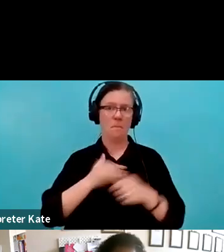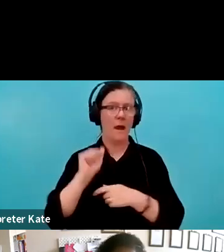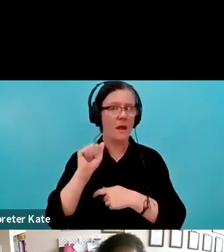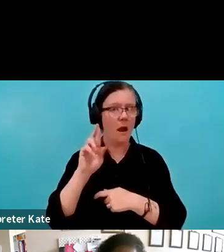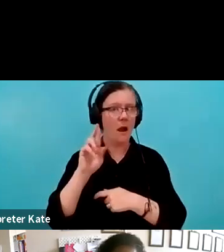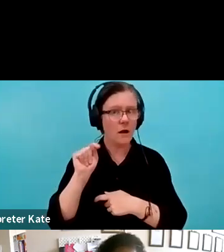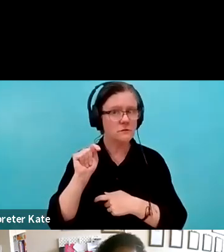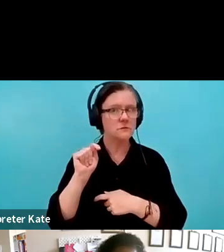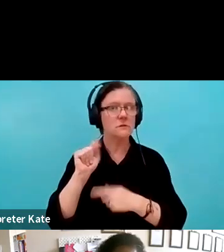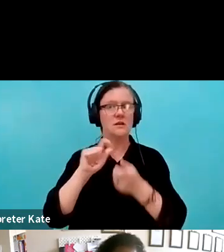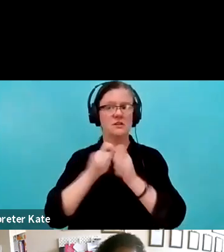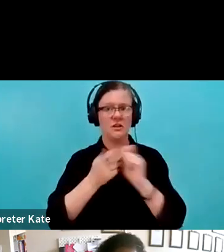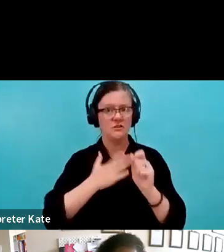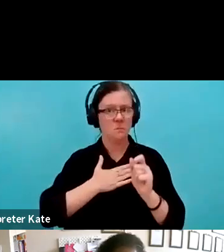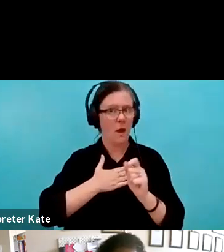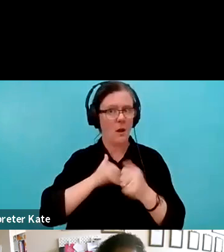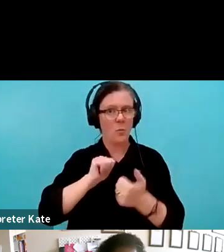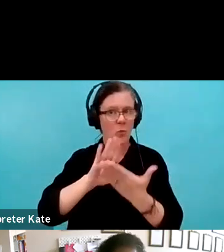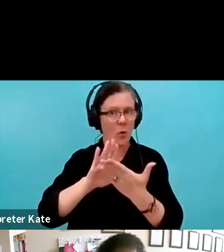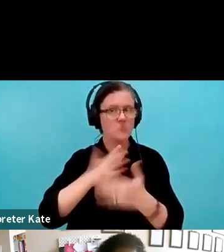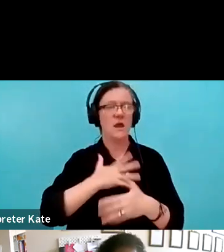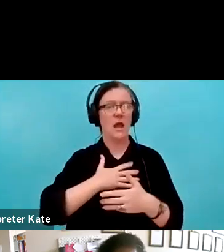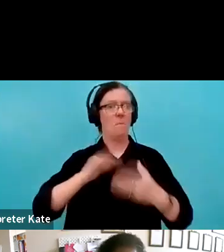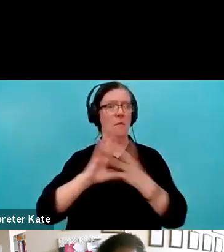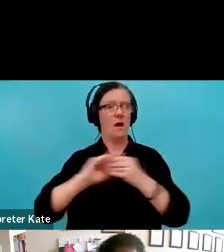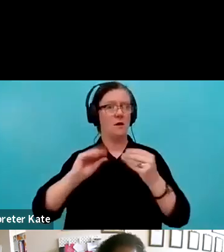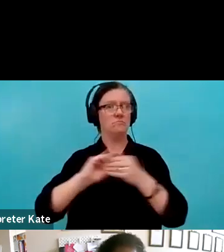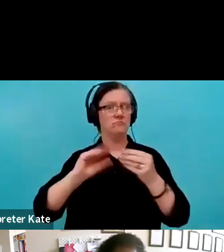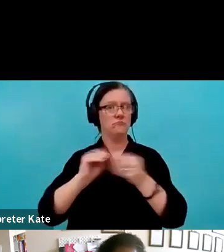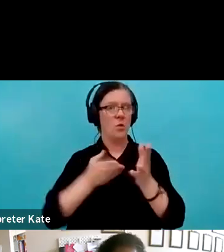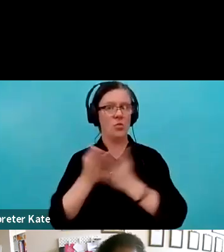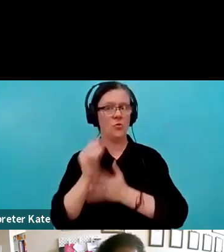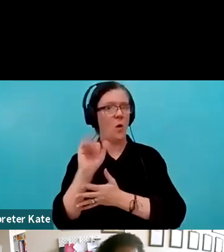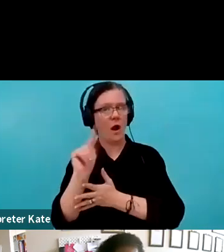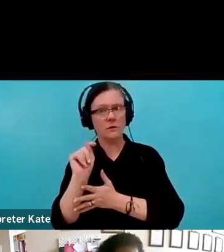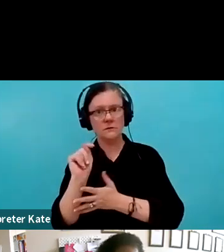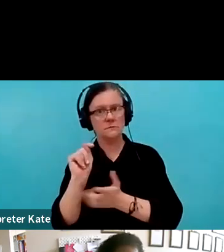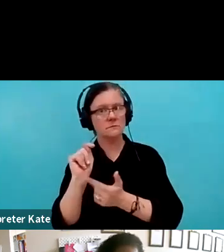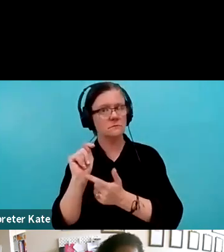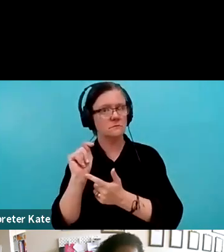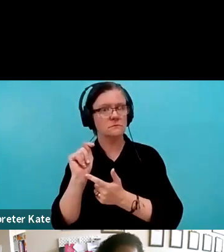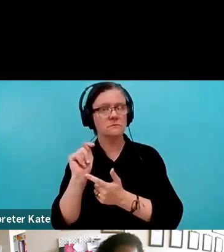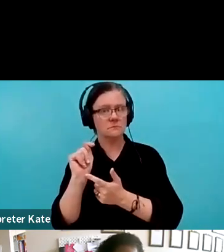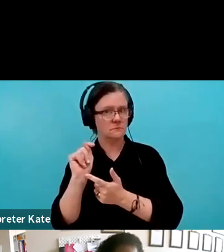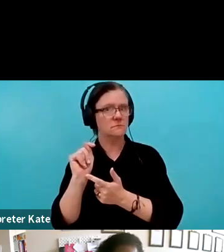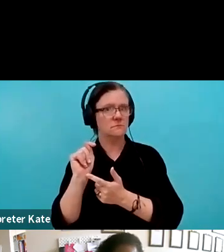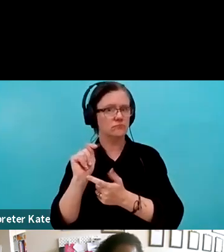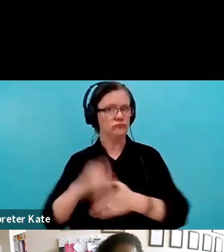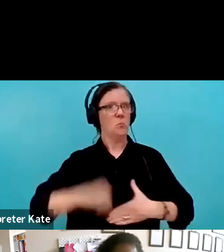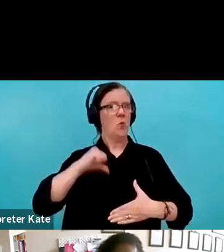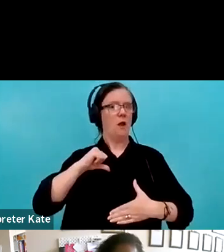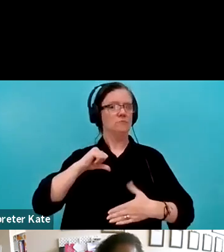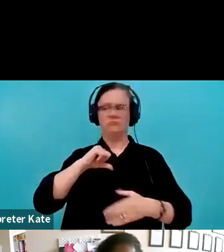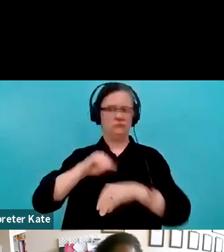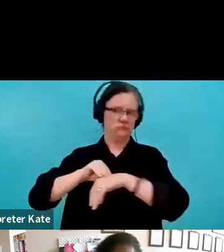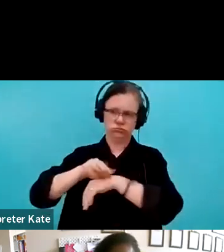that the voice that I had through my art when I developed pride in